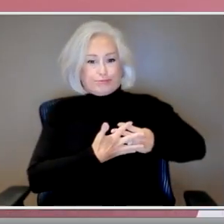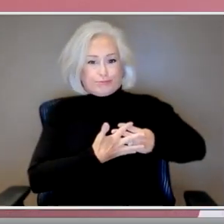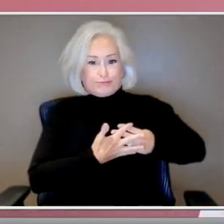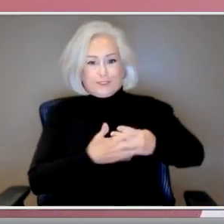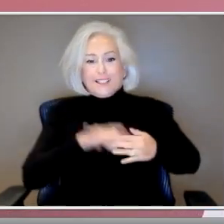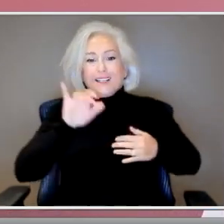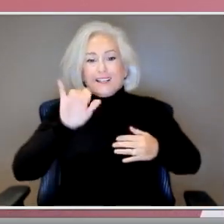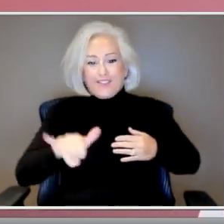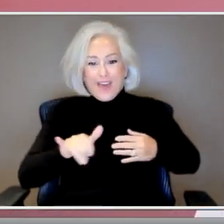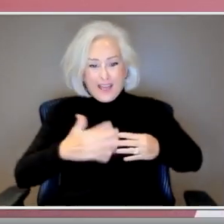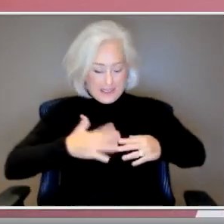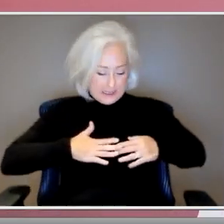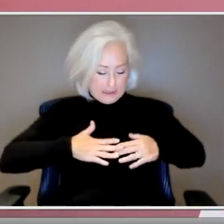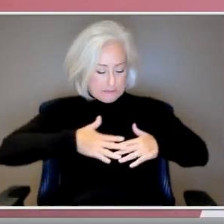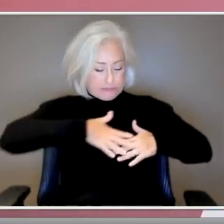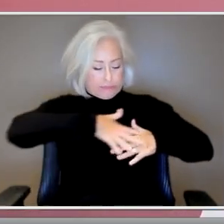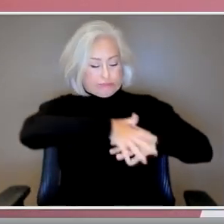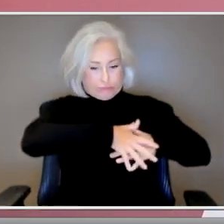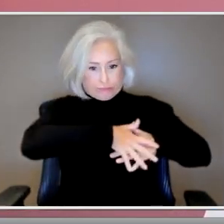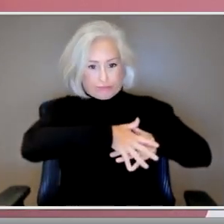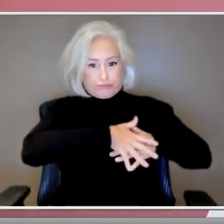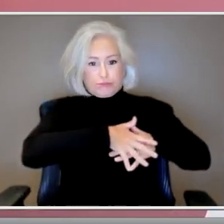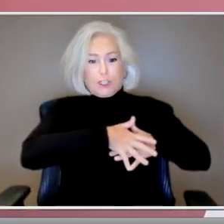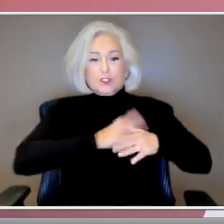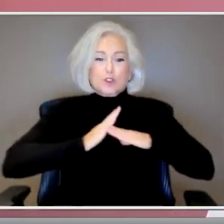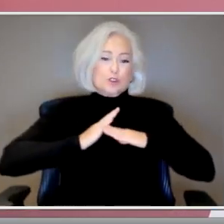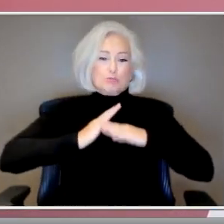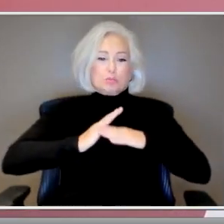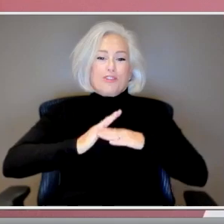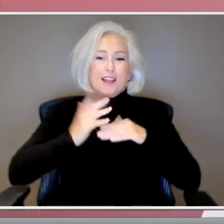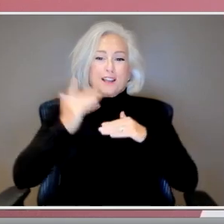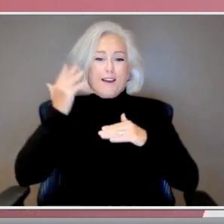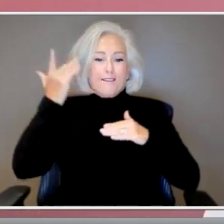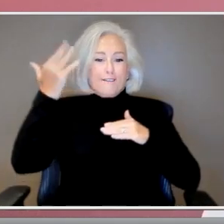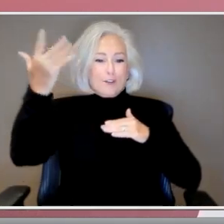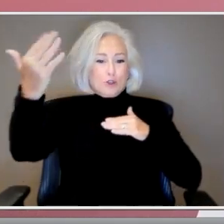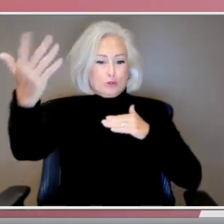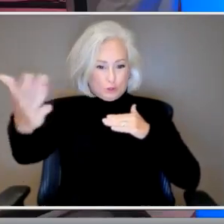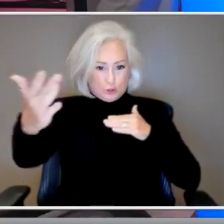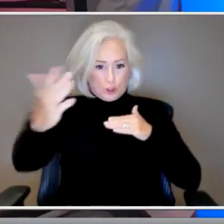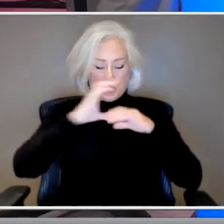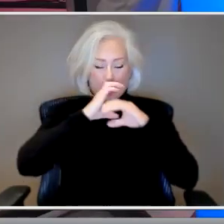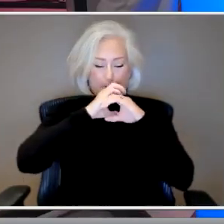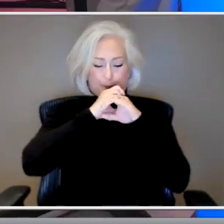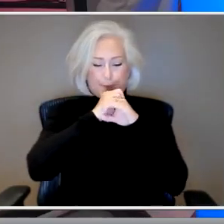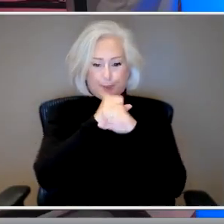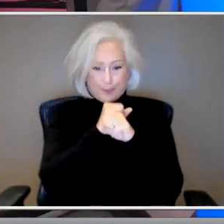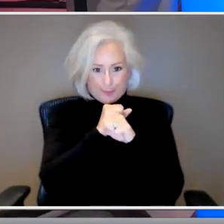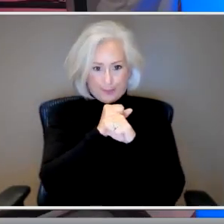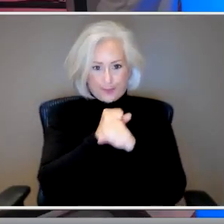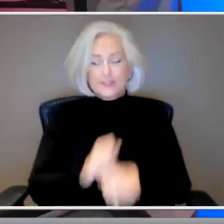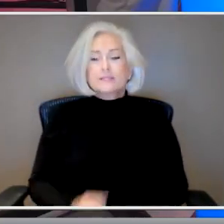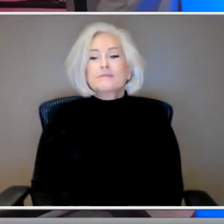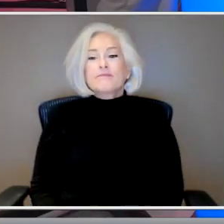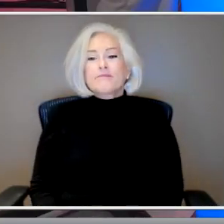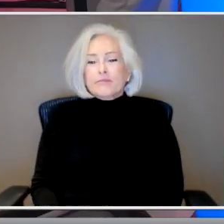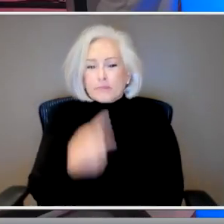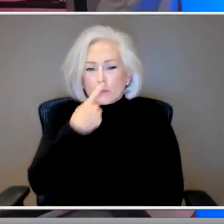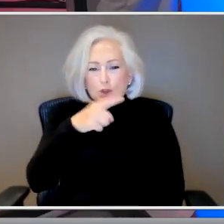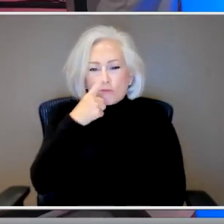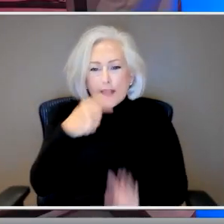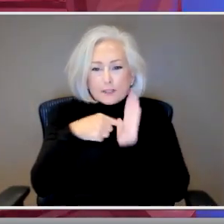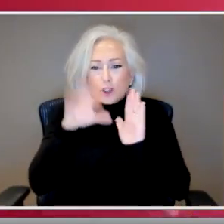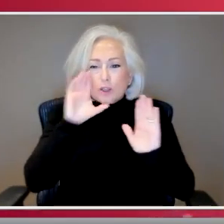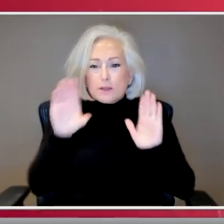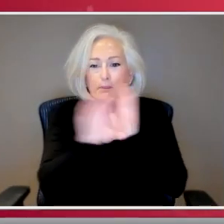to prevent future calcification, and they've had a lot of modifications over time. What are those? Can we put those pictures back up? Because I just want to know, what do they